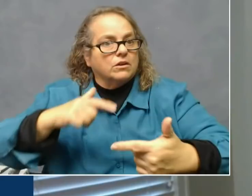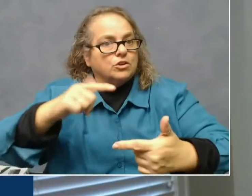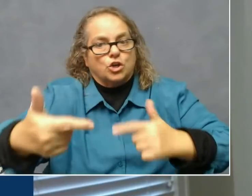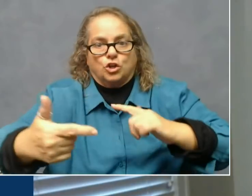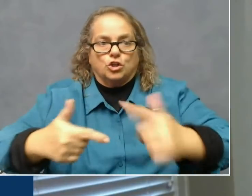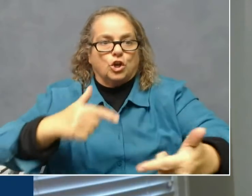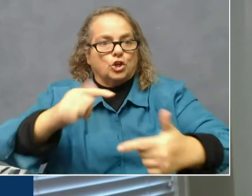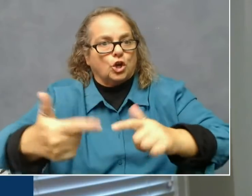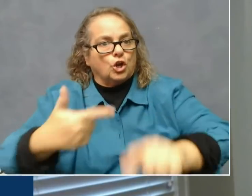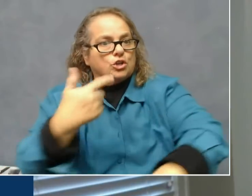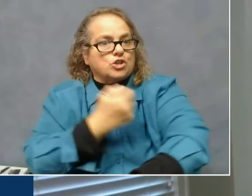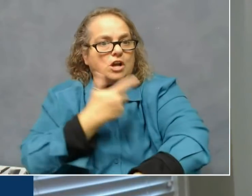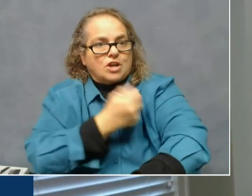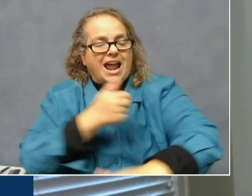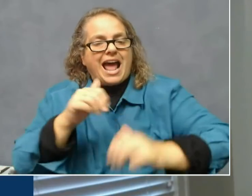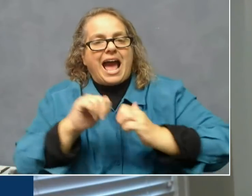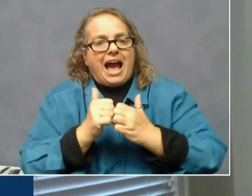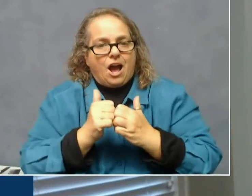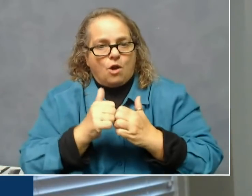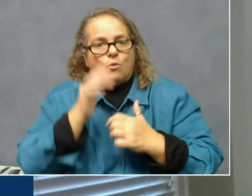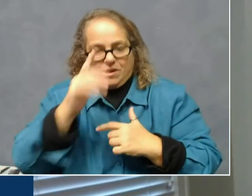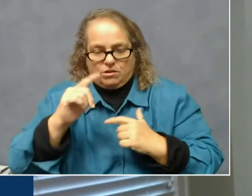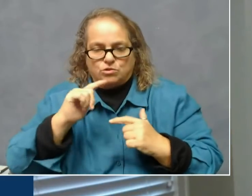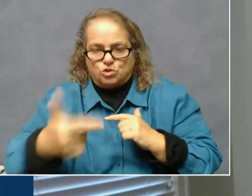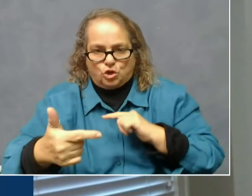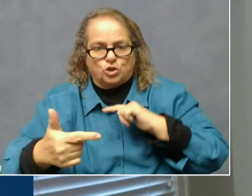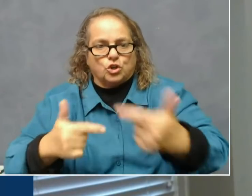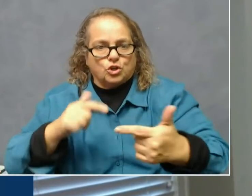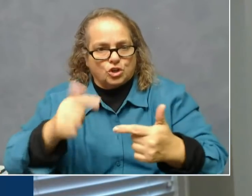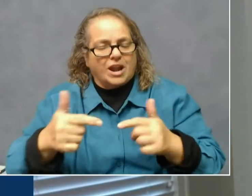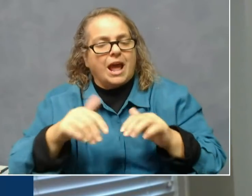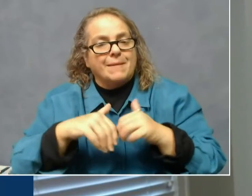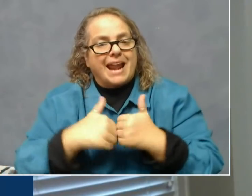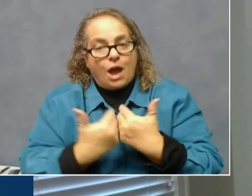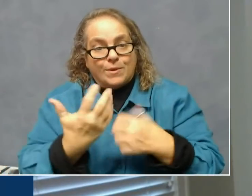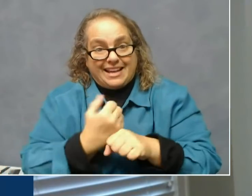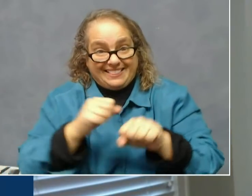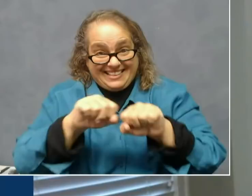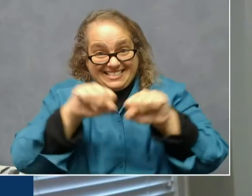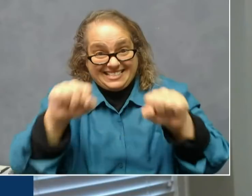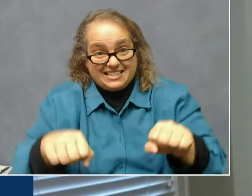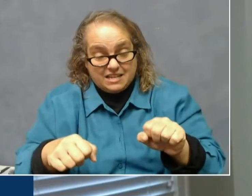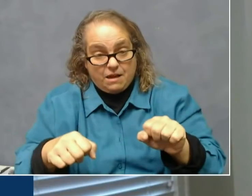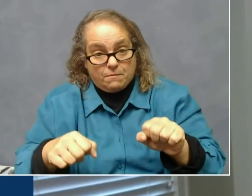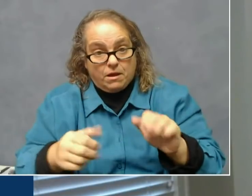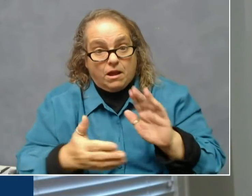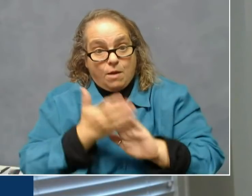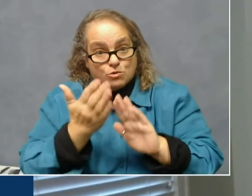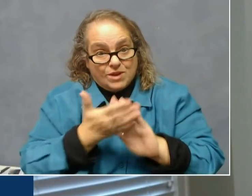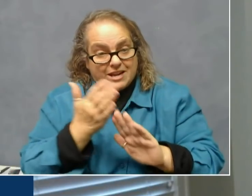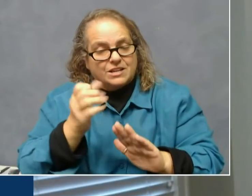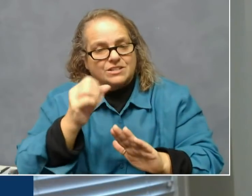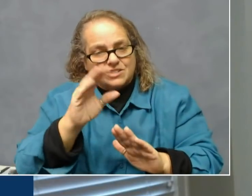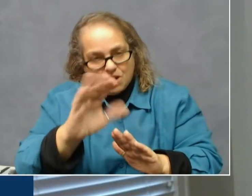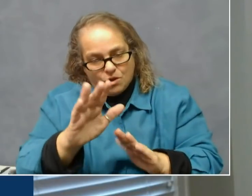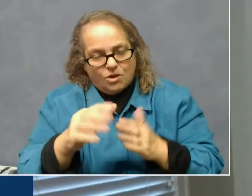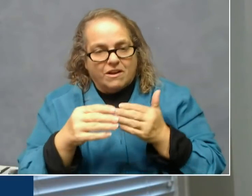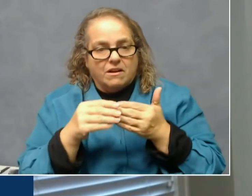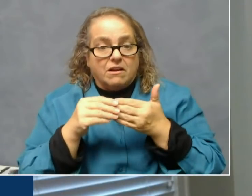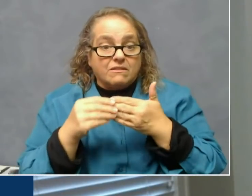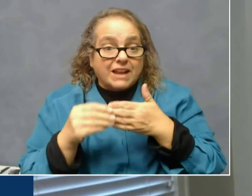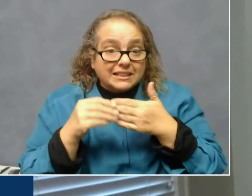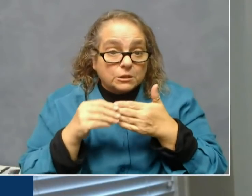and we get the whole system up and operating. So, and I've told others, flexibility is absolutely essential